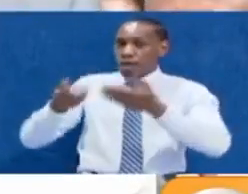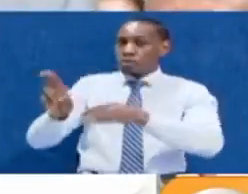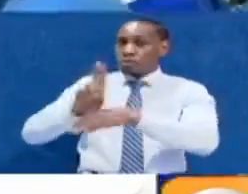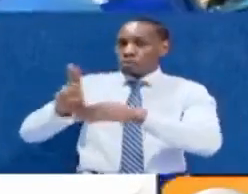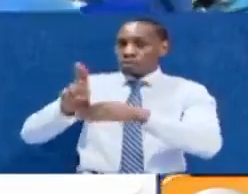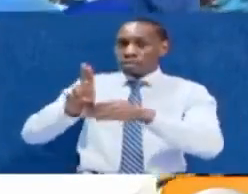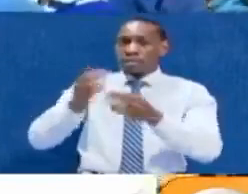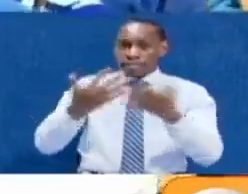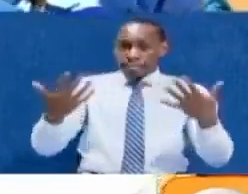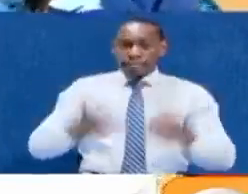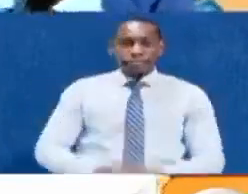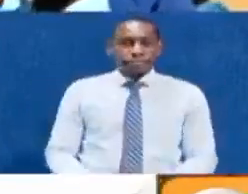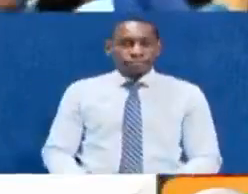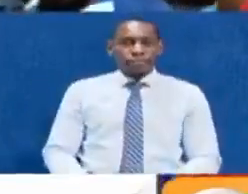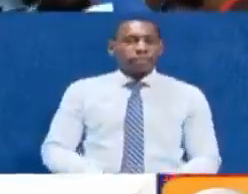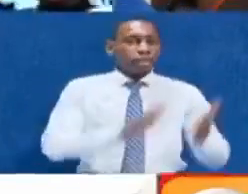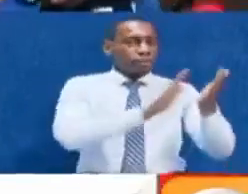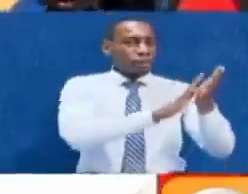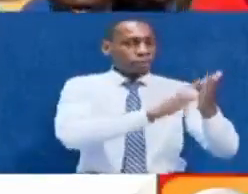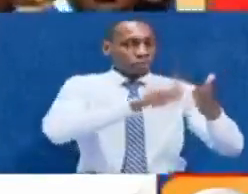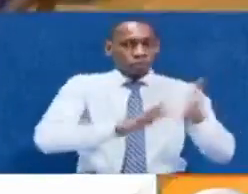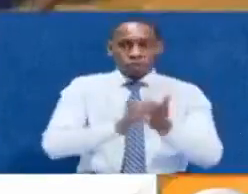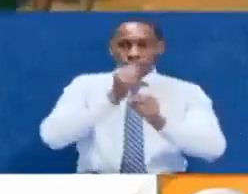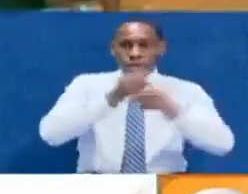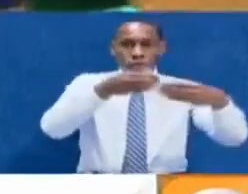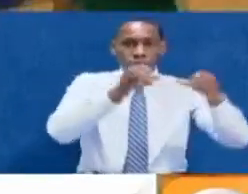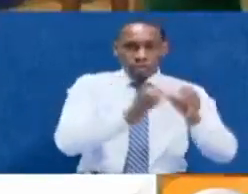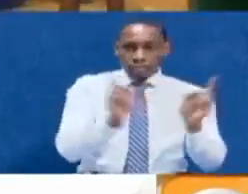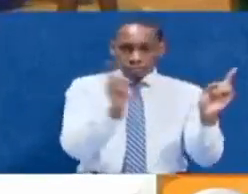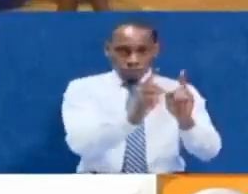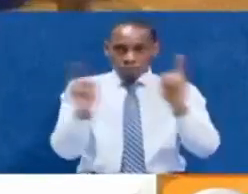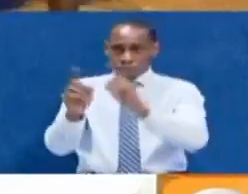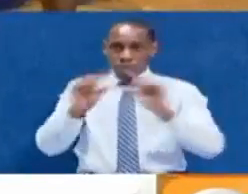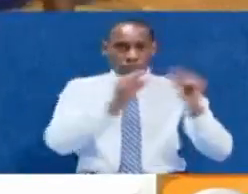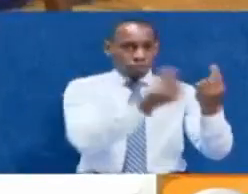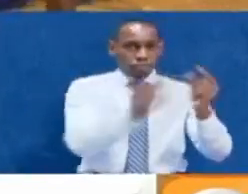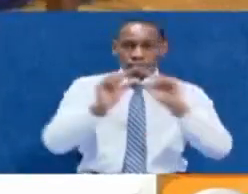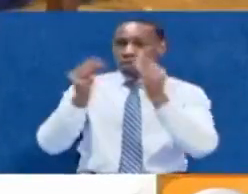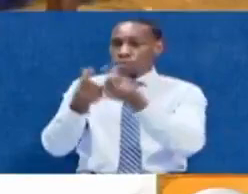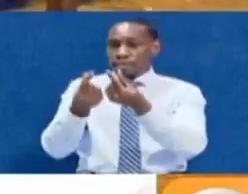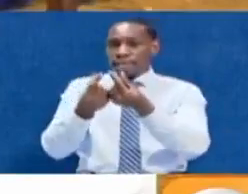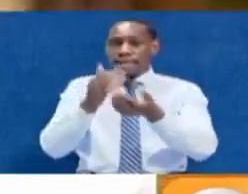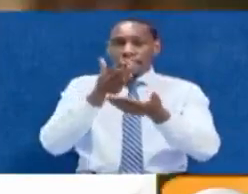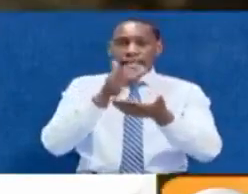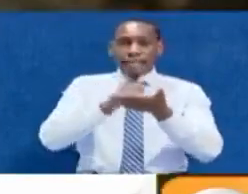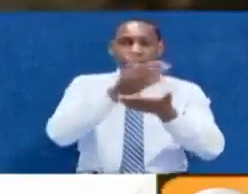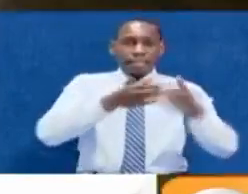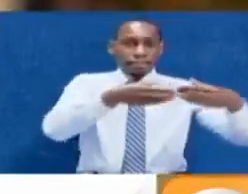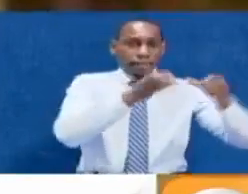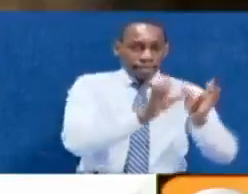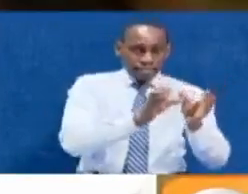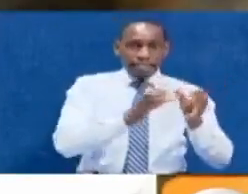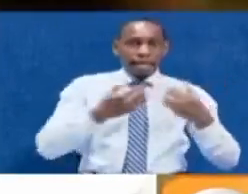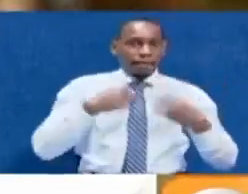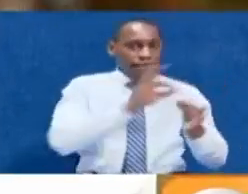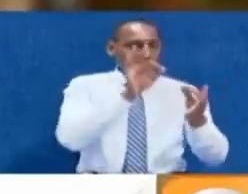this. There are proposals to conduct classes partially among groups, where some classes may either be allocated